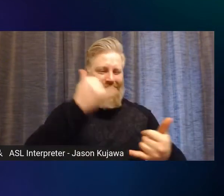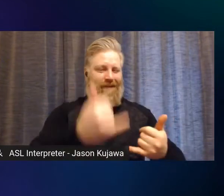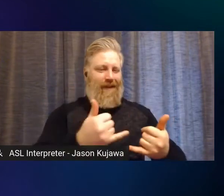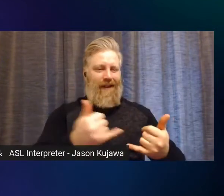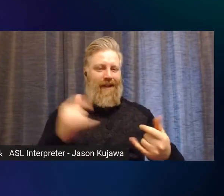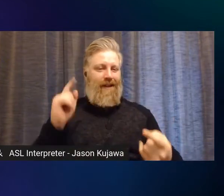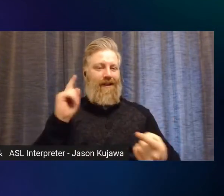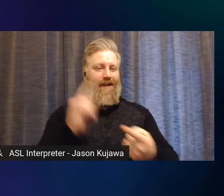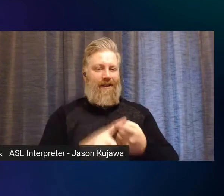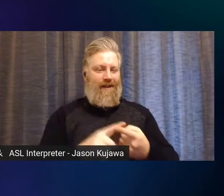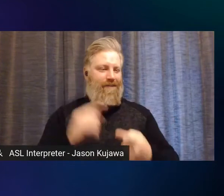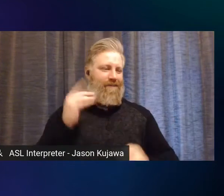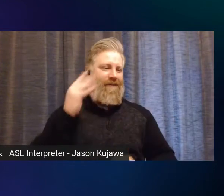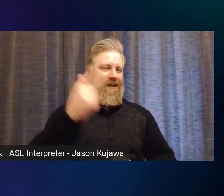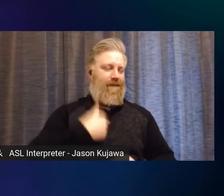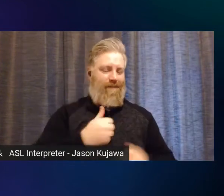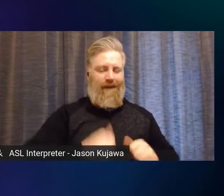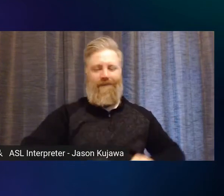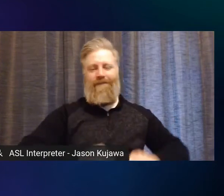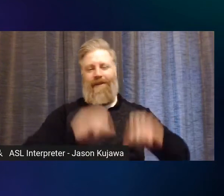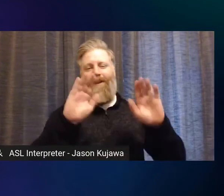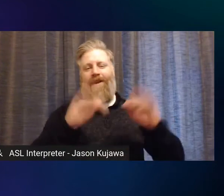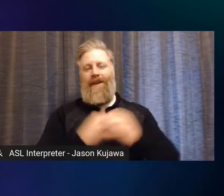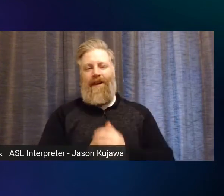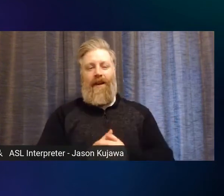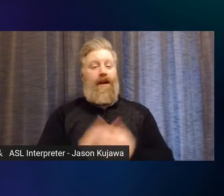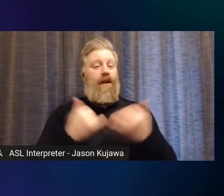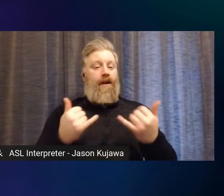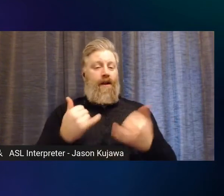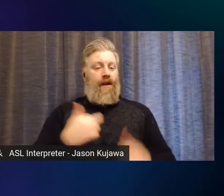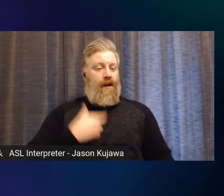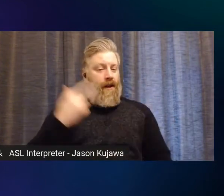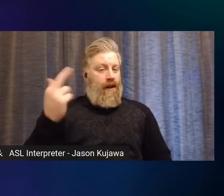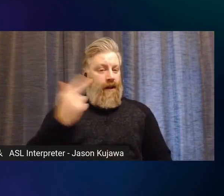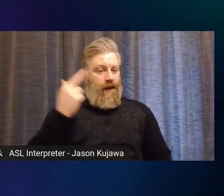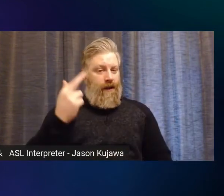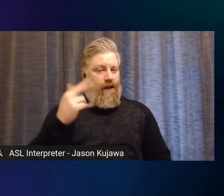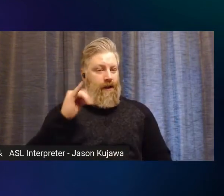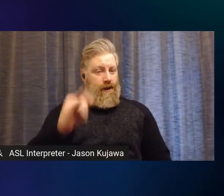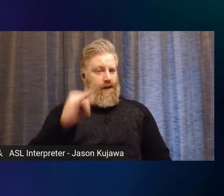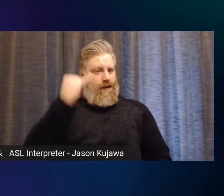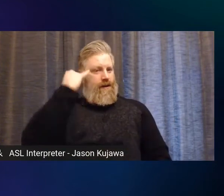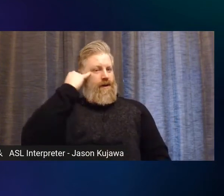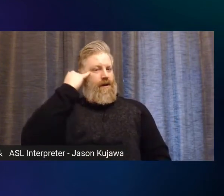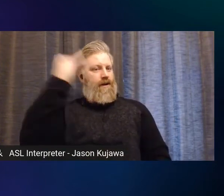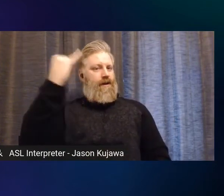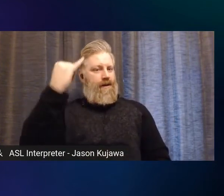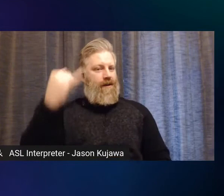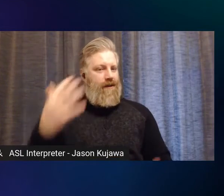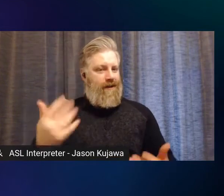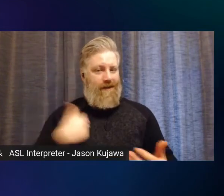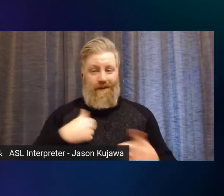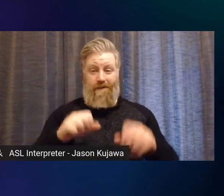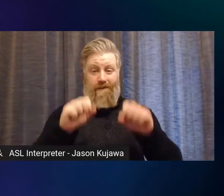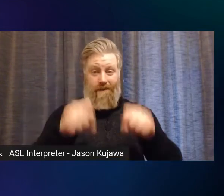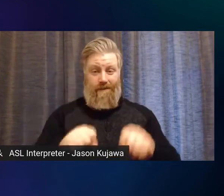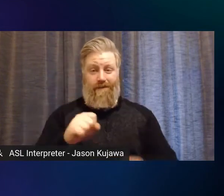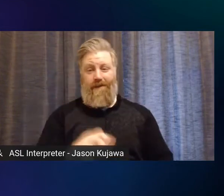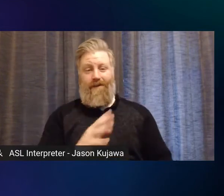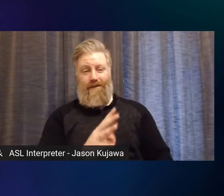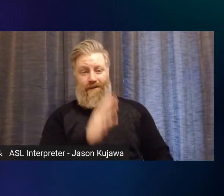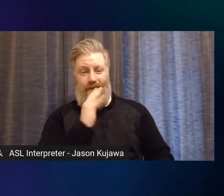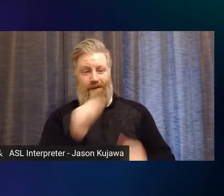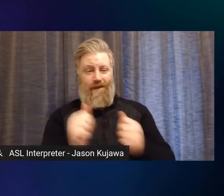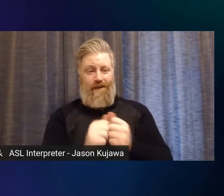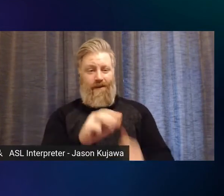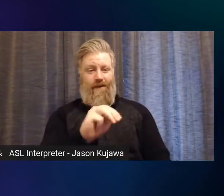finally gave up. But what I realize now is just the mere idea of possibly talking to Maya Angelou on the phone,